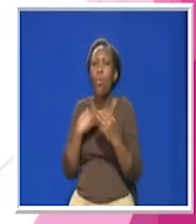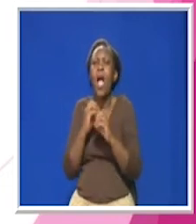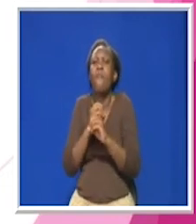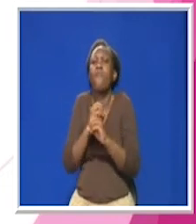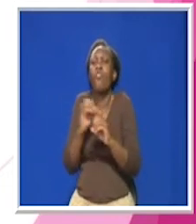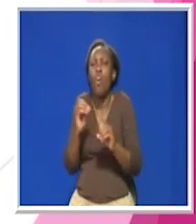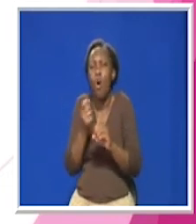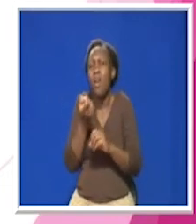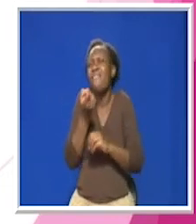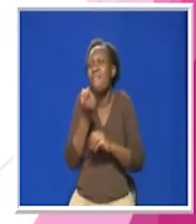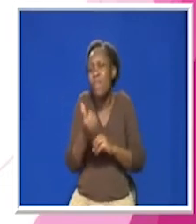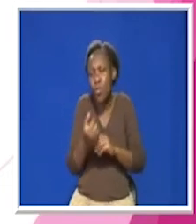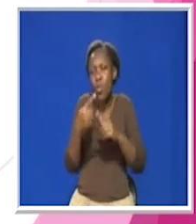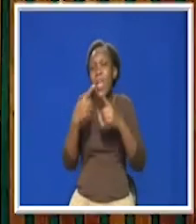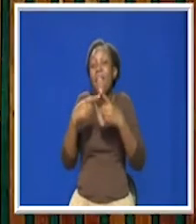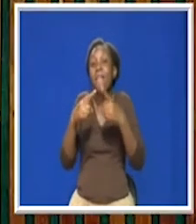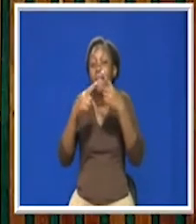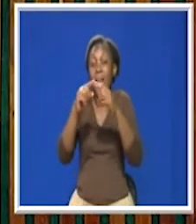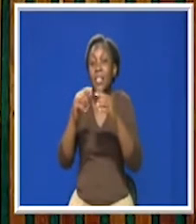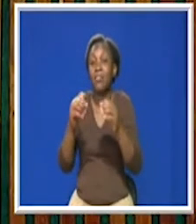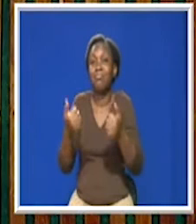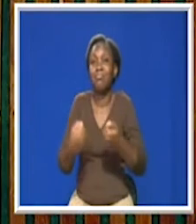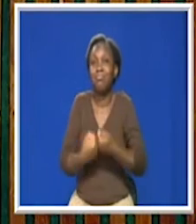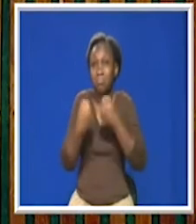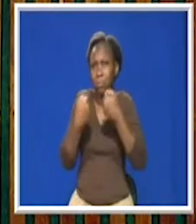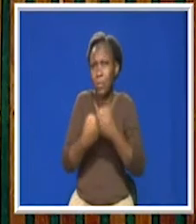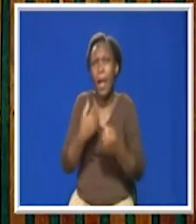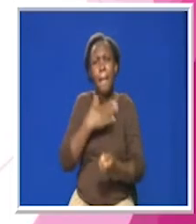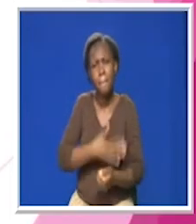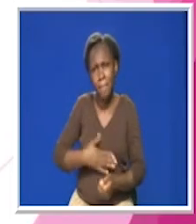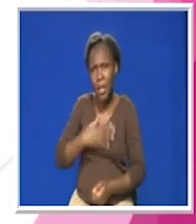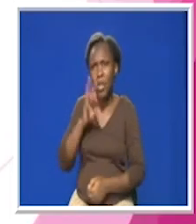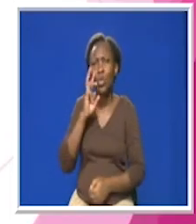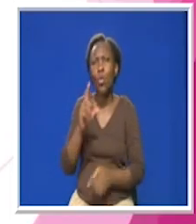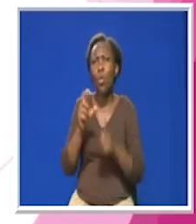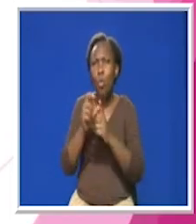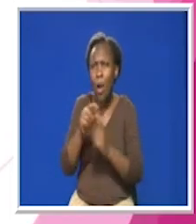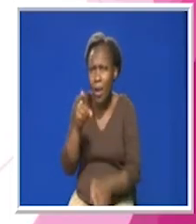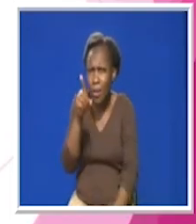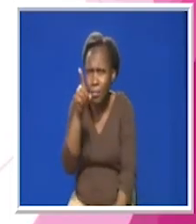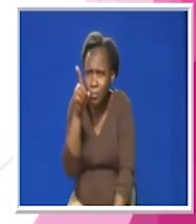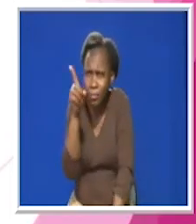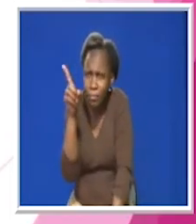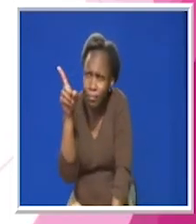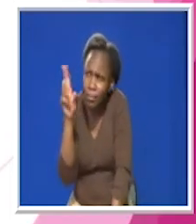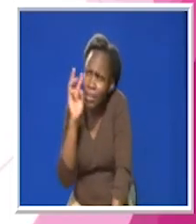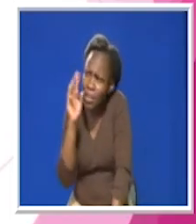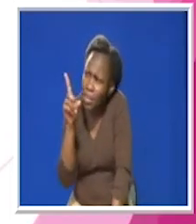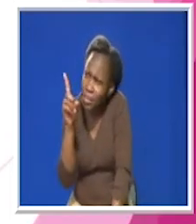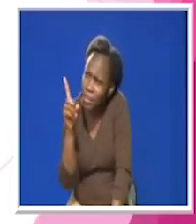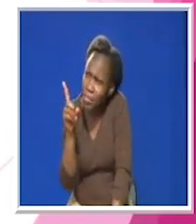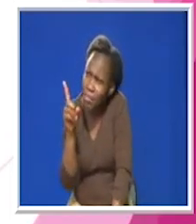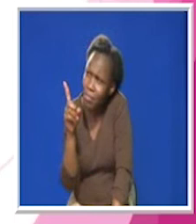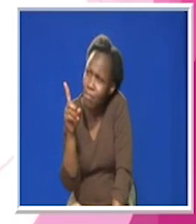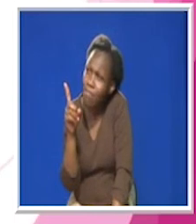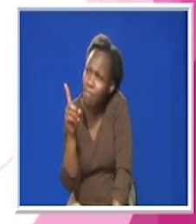collisions. And it's important to note the term that we are using here. We are comparing we are